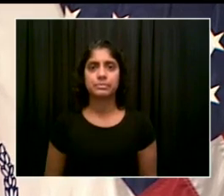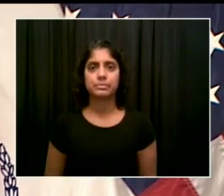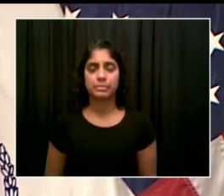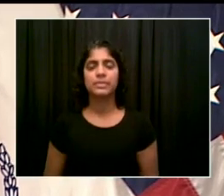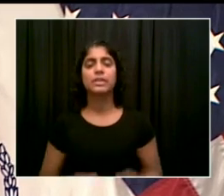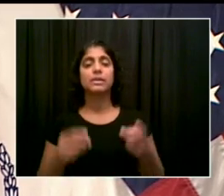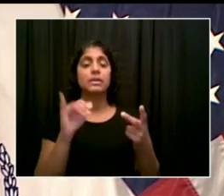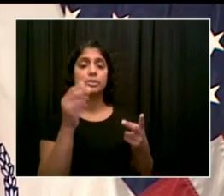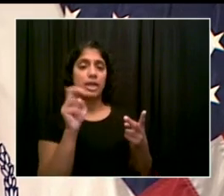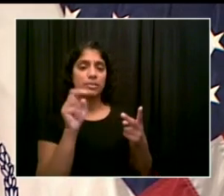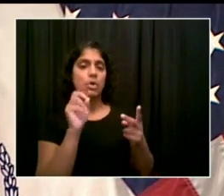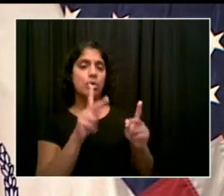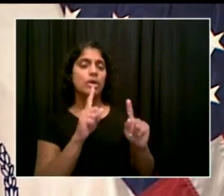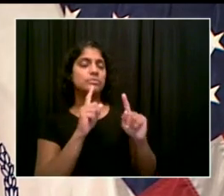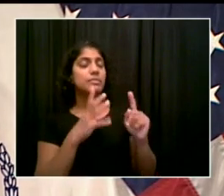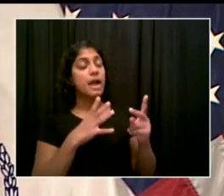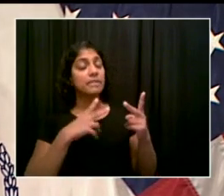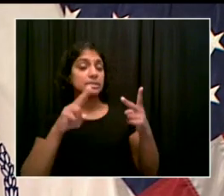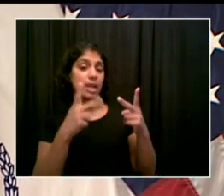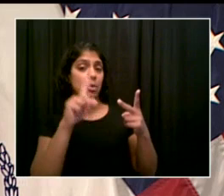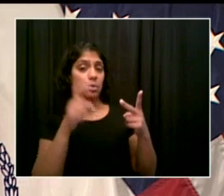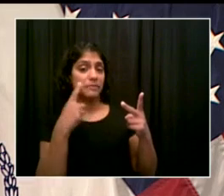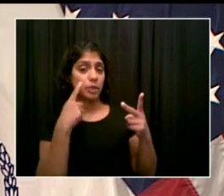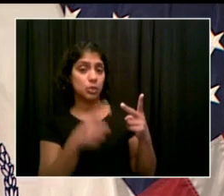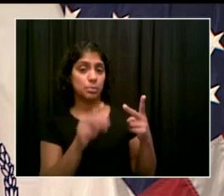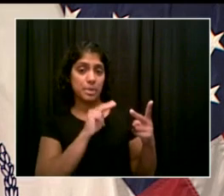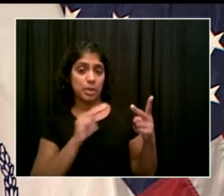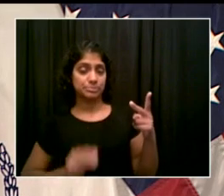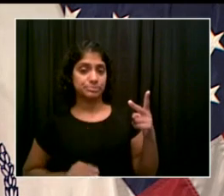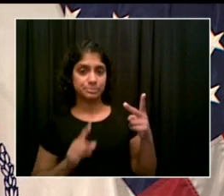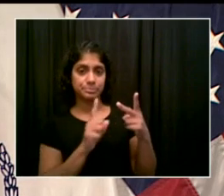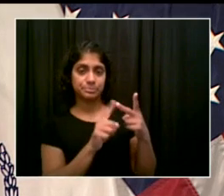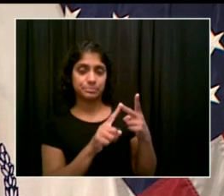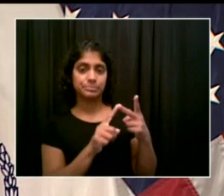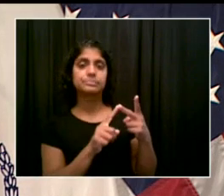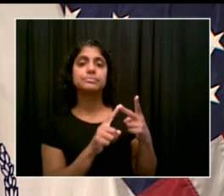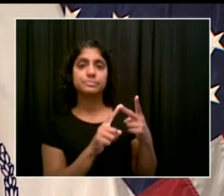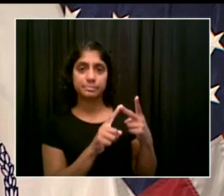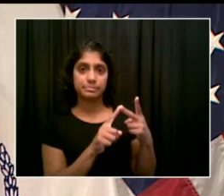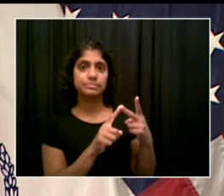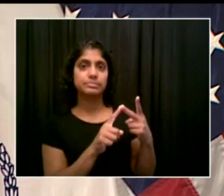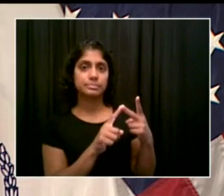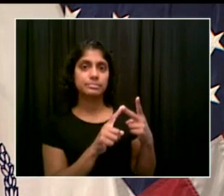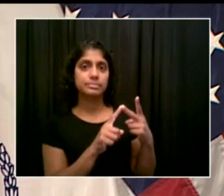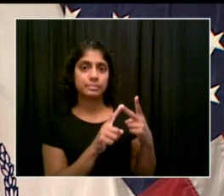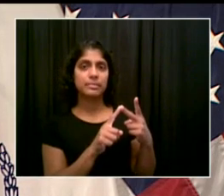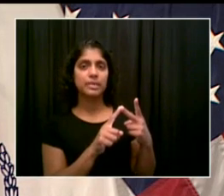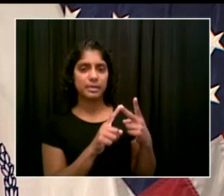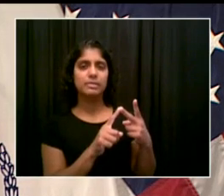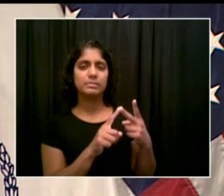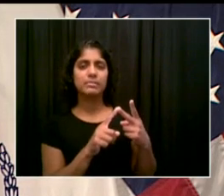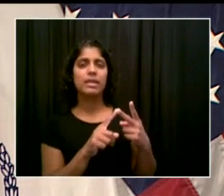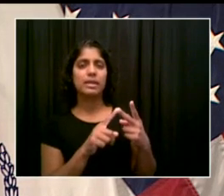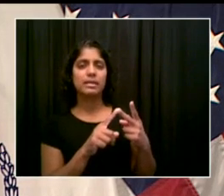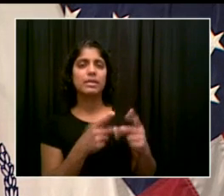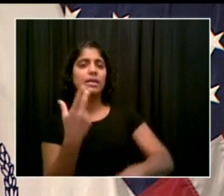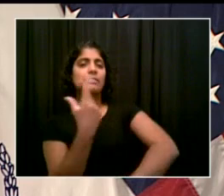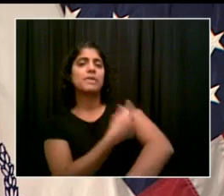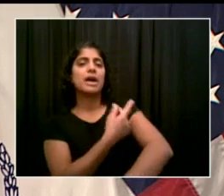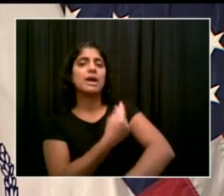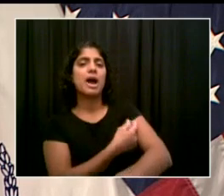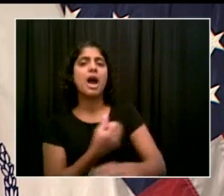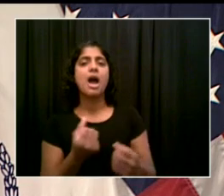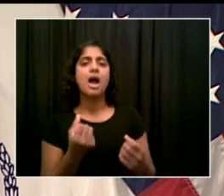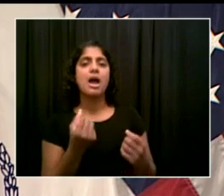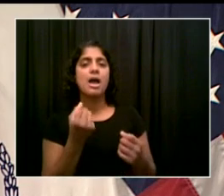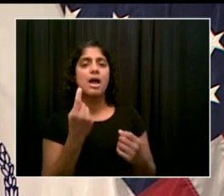what the vaccination rate is among the staff of the hospitals? I'll have Dr. Katz speak to